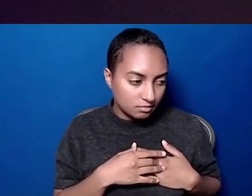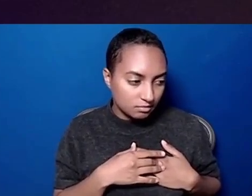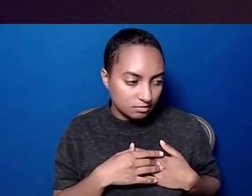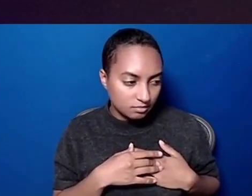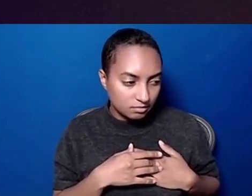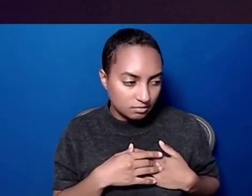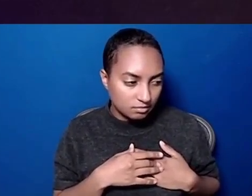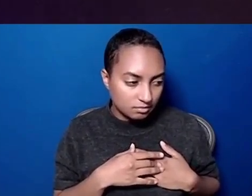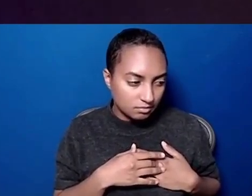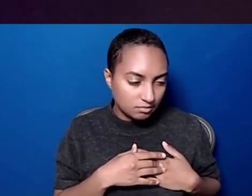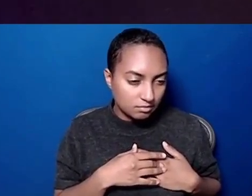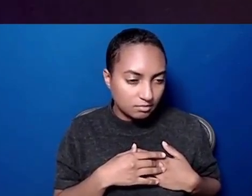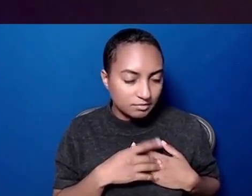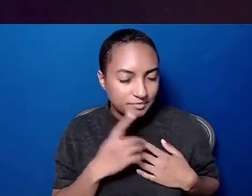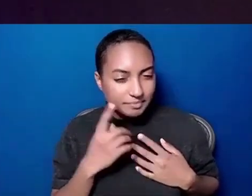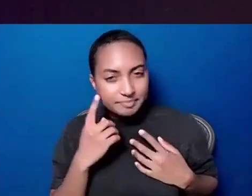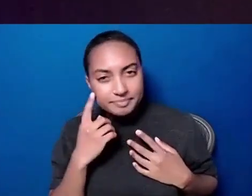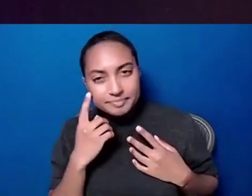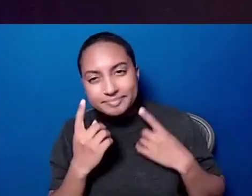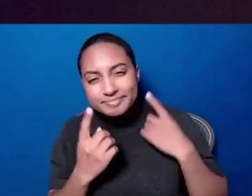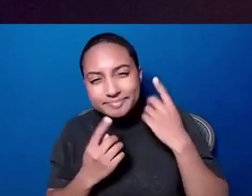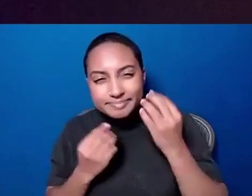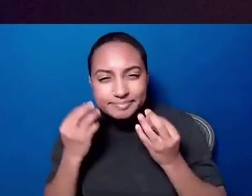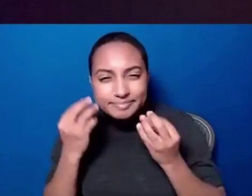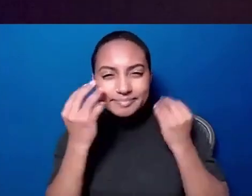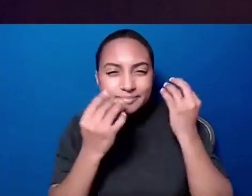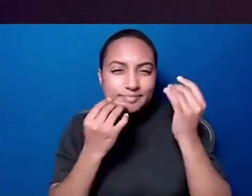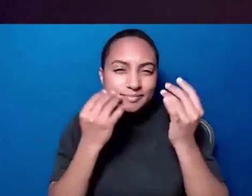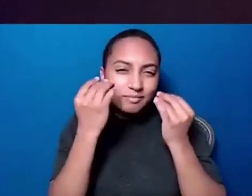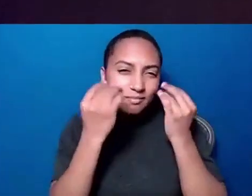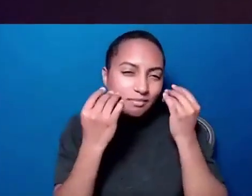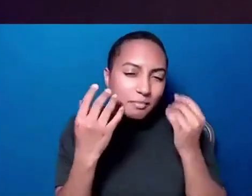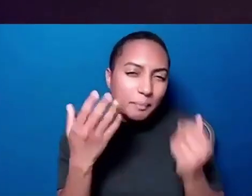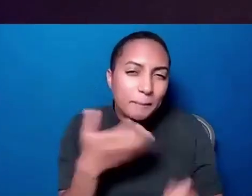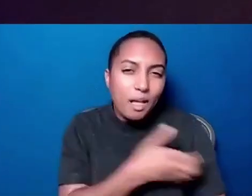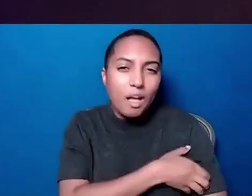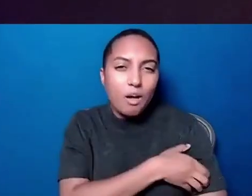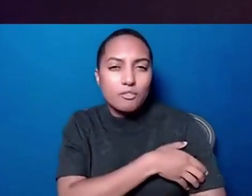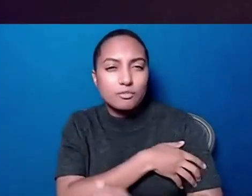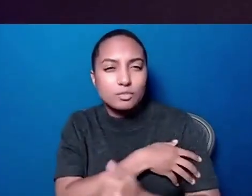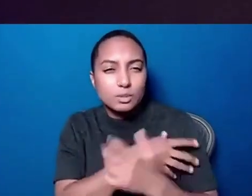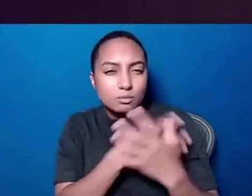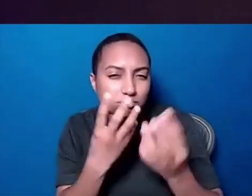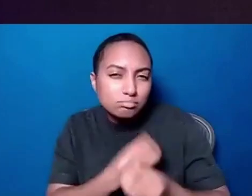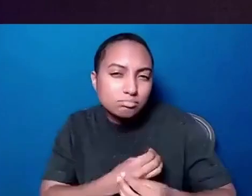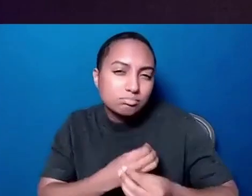potent, powerful, all the language, gorgeousness in your body.